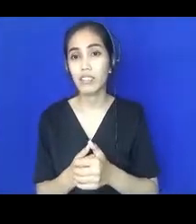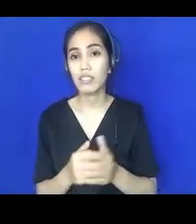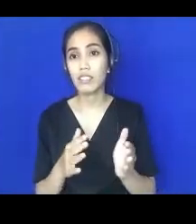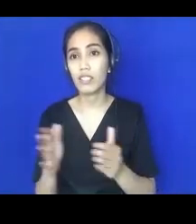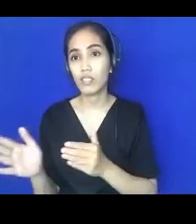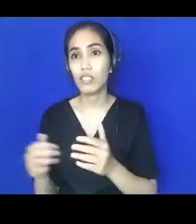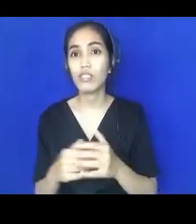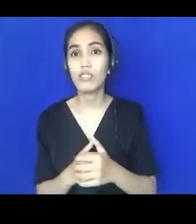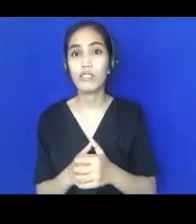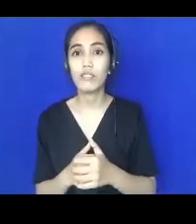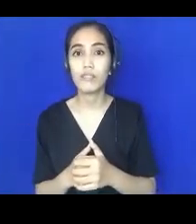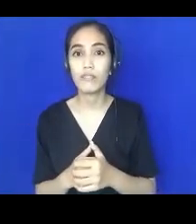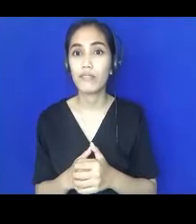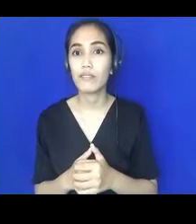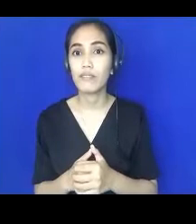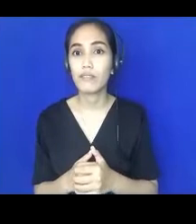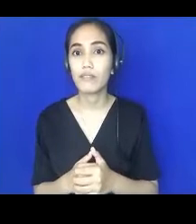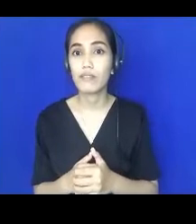please.